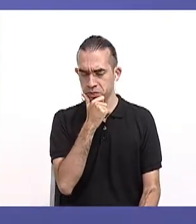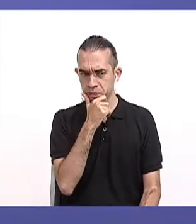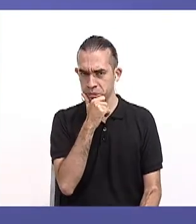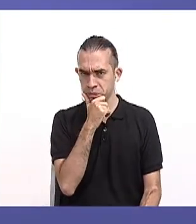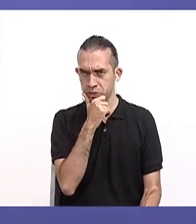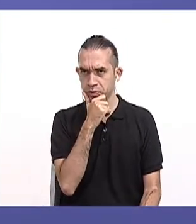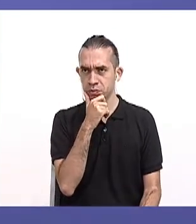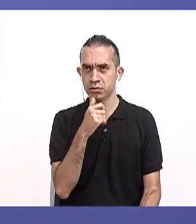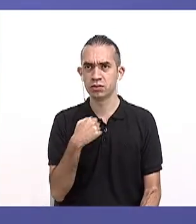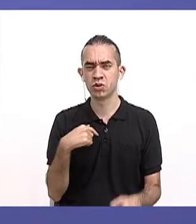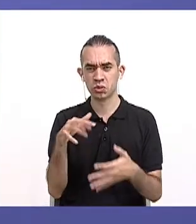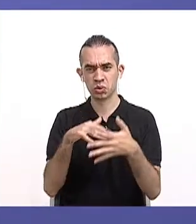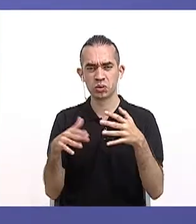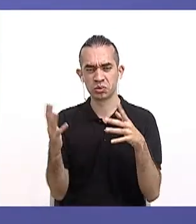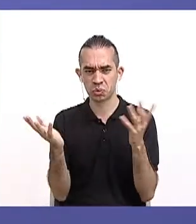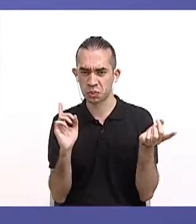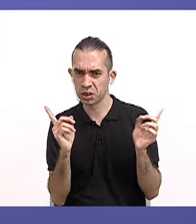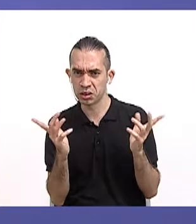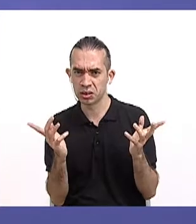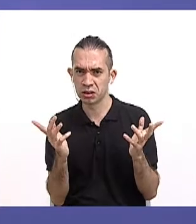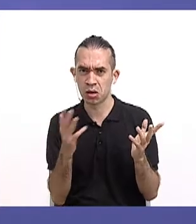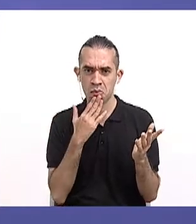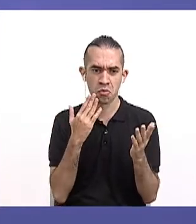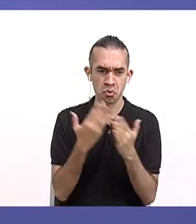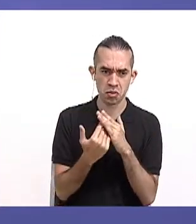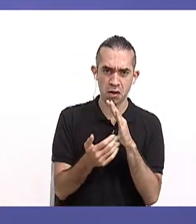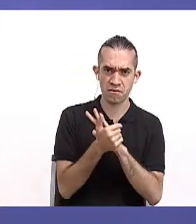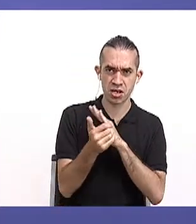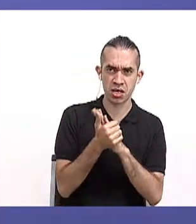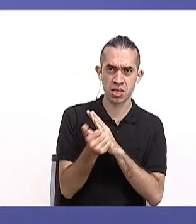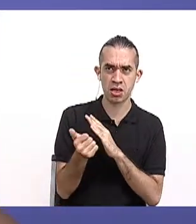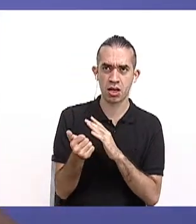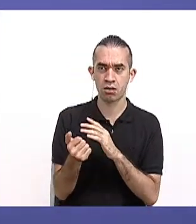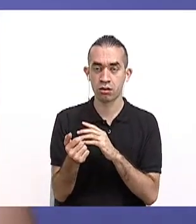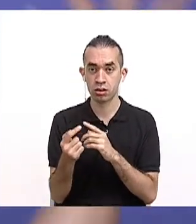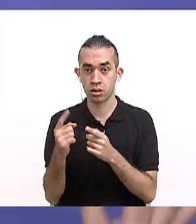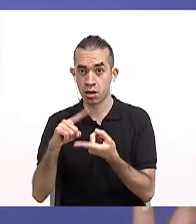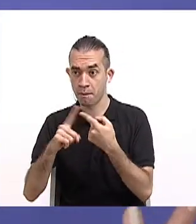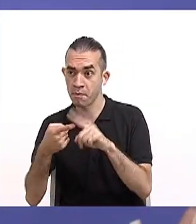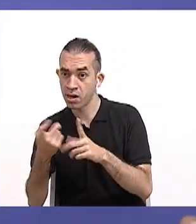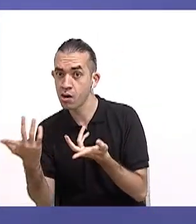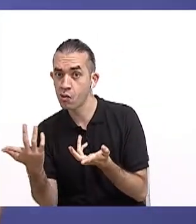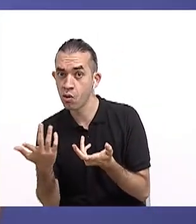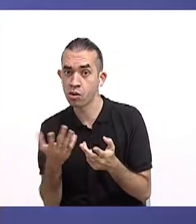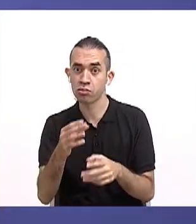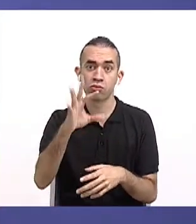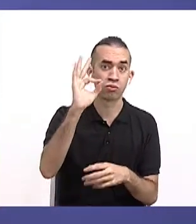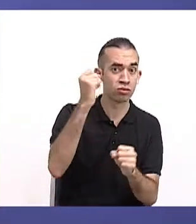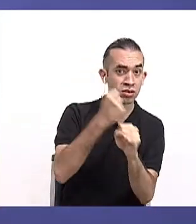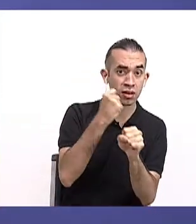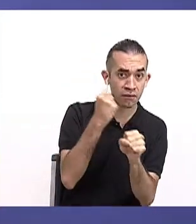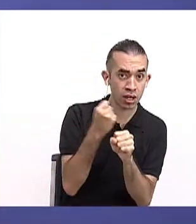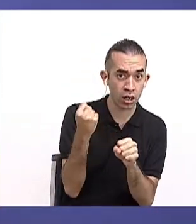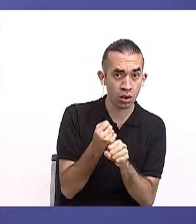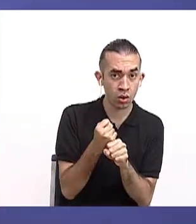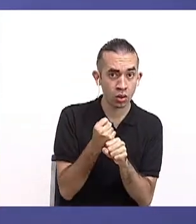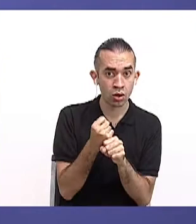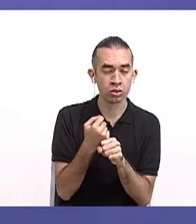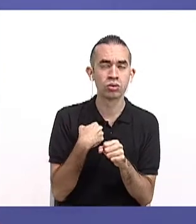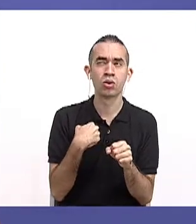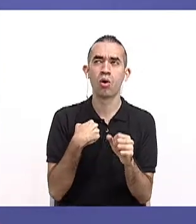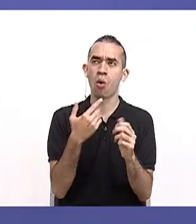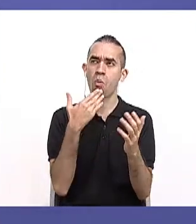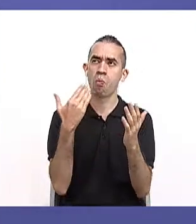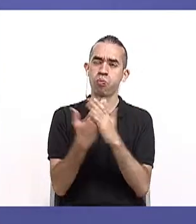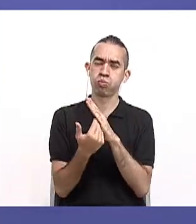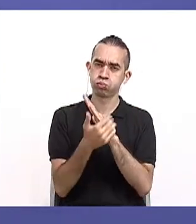can I study? Am I going to be good at it? Will I make friends? Will I find a job? What am I good at?